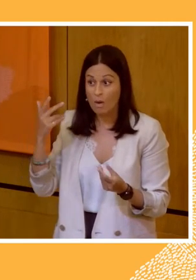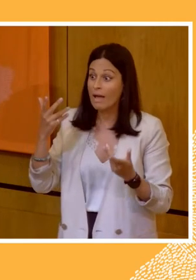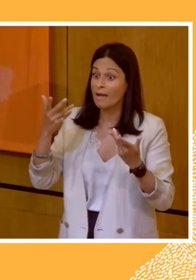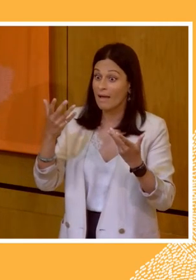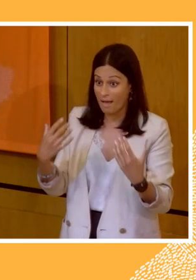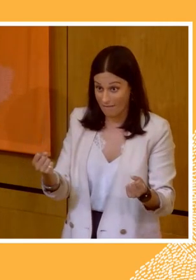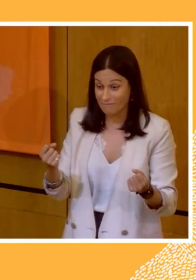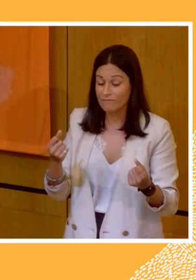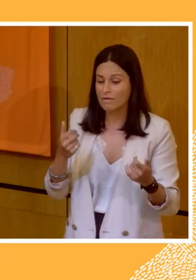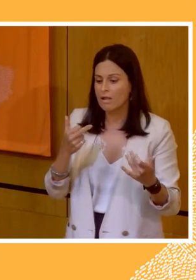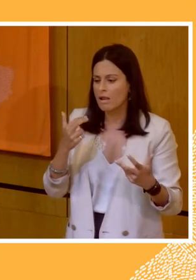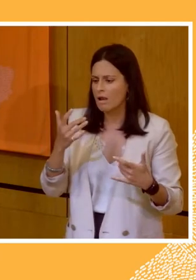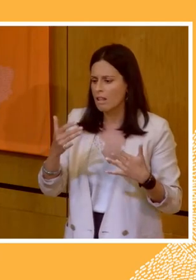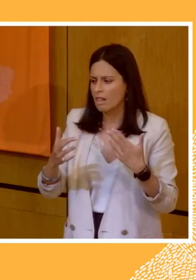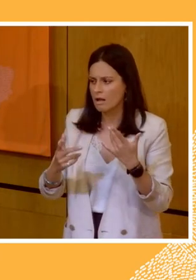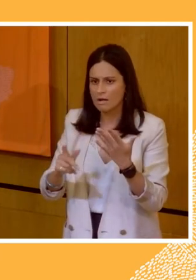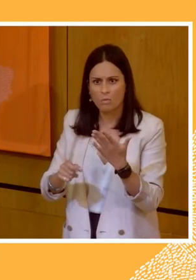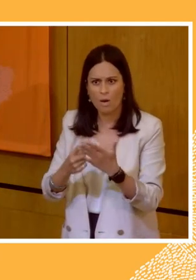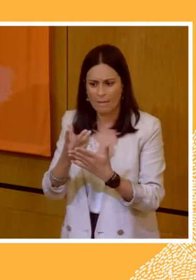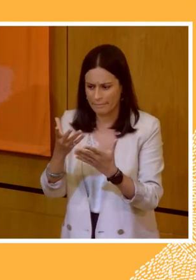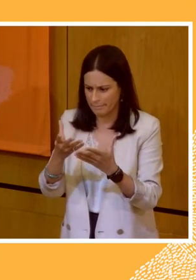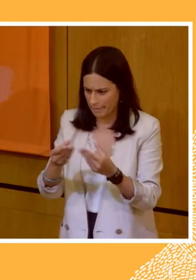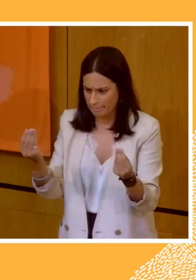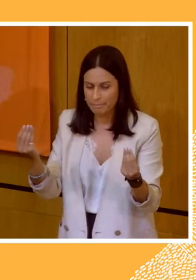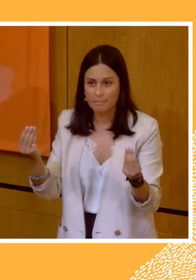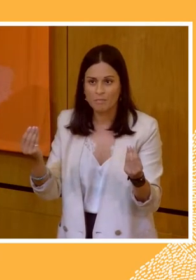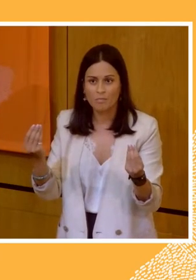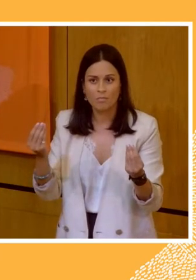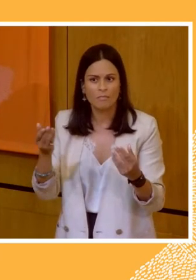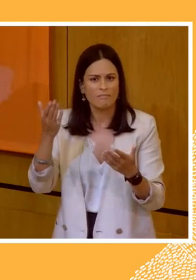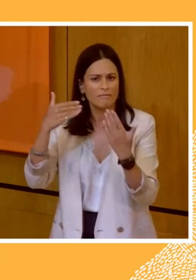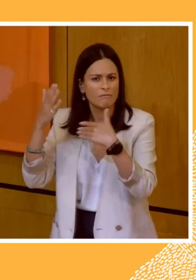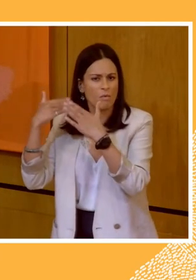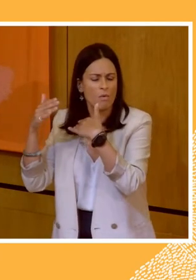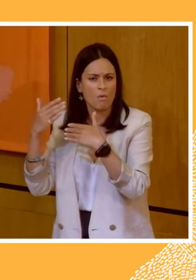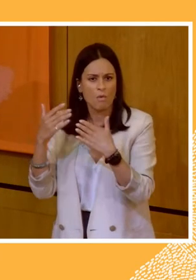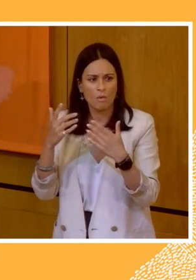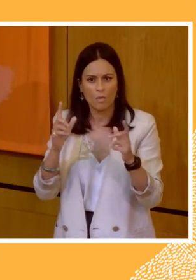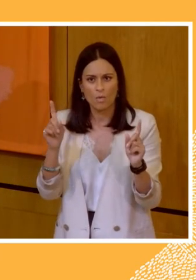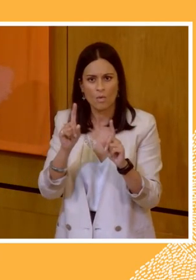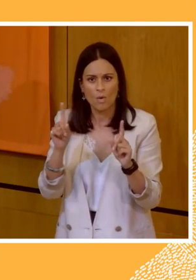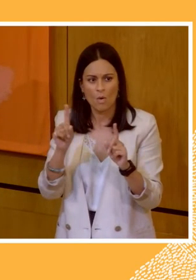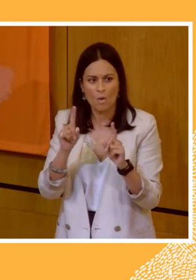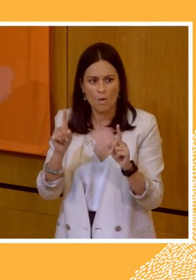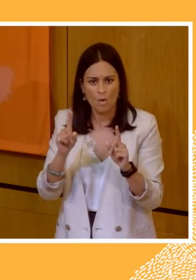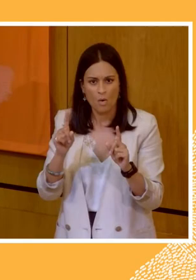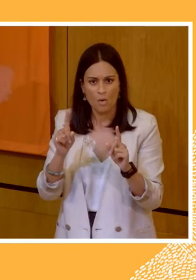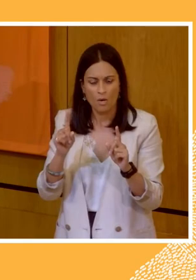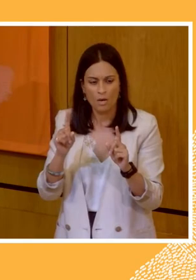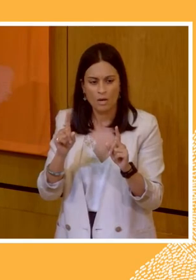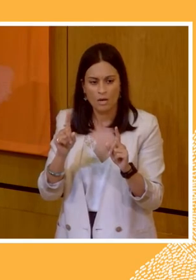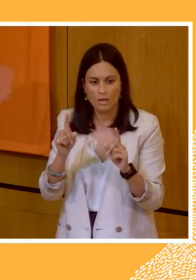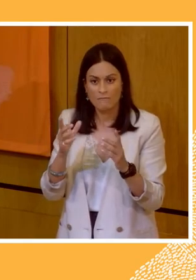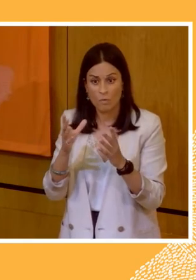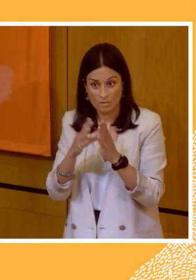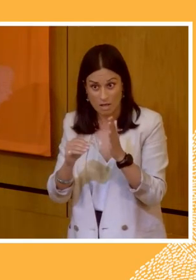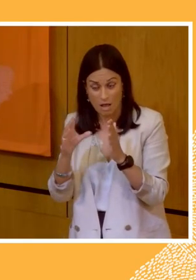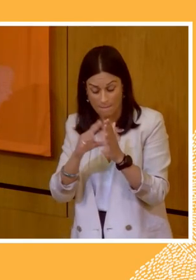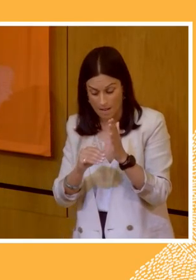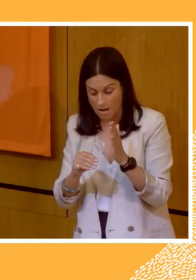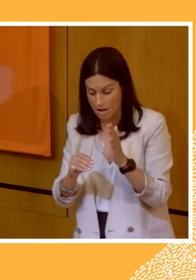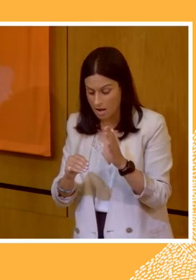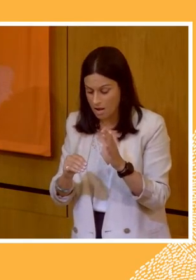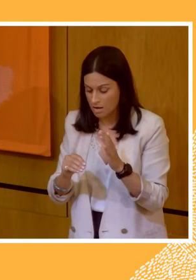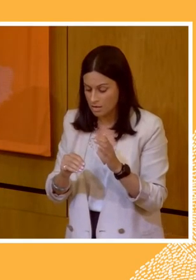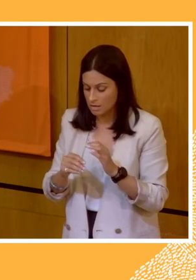what happened? For instance, in our place, we used to have sounds maybe for Columbus monkeys,